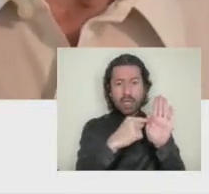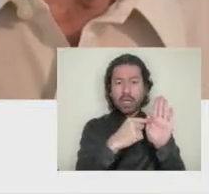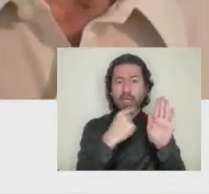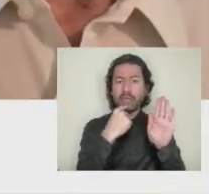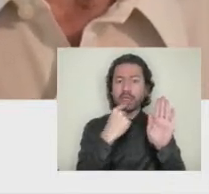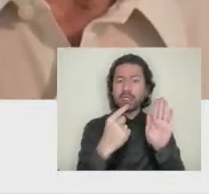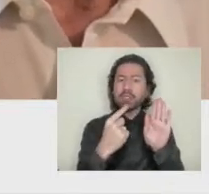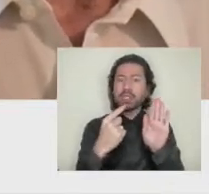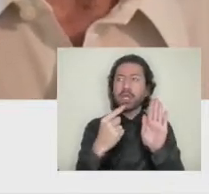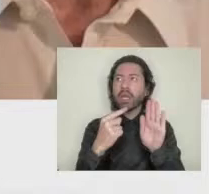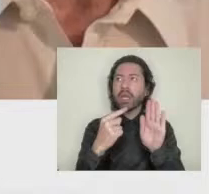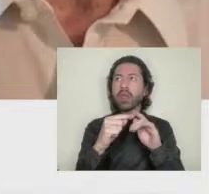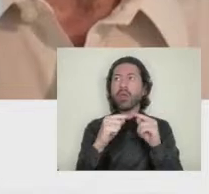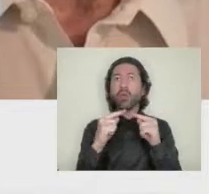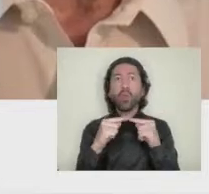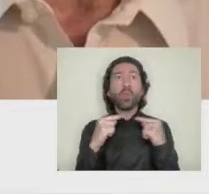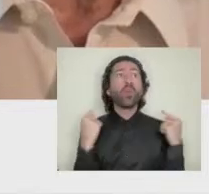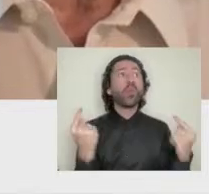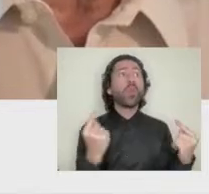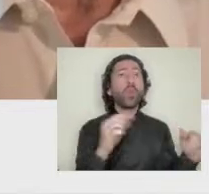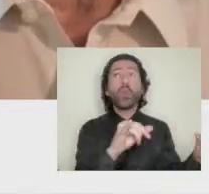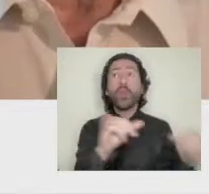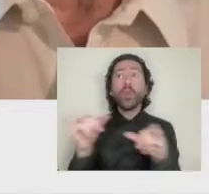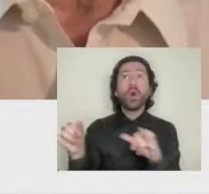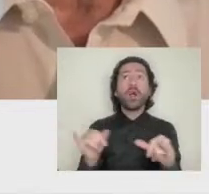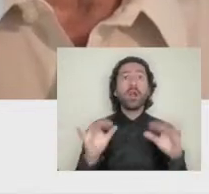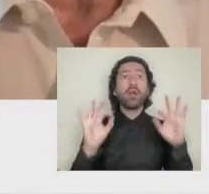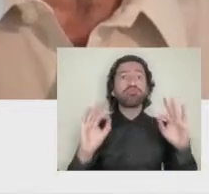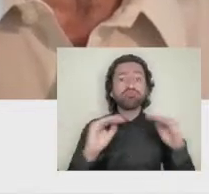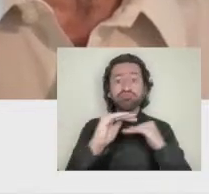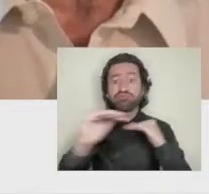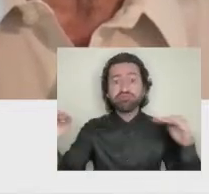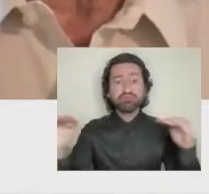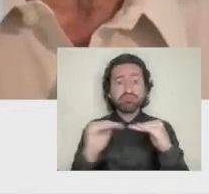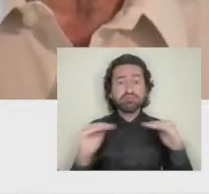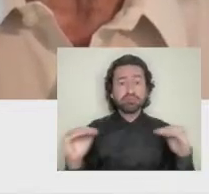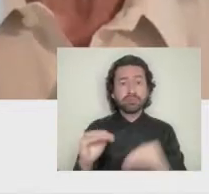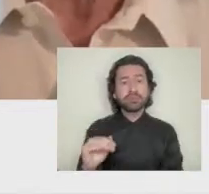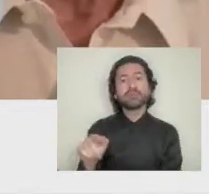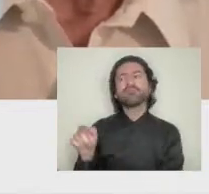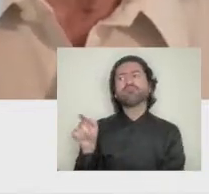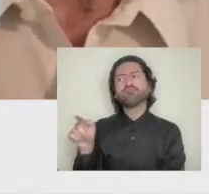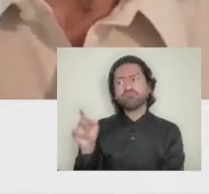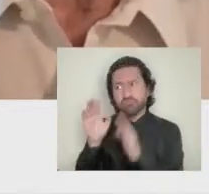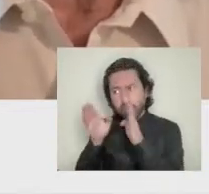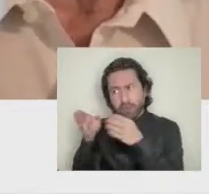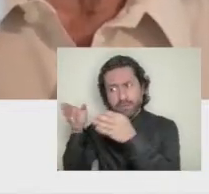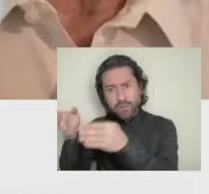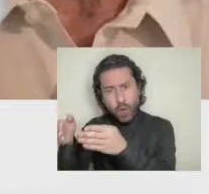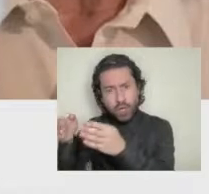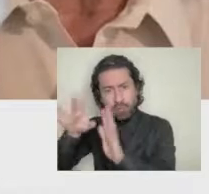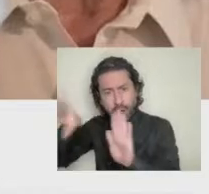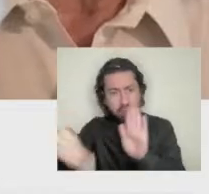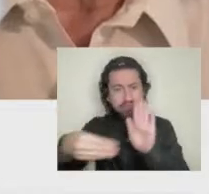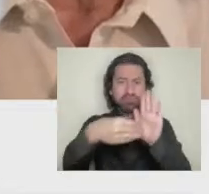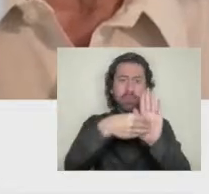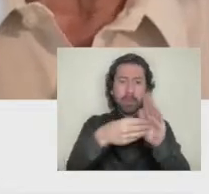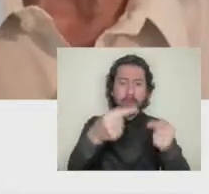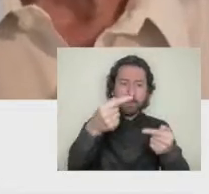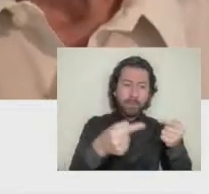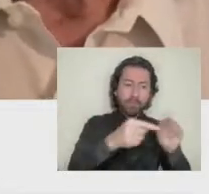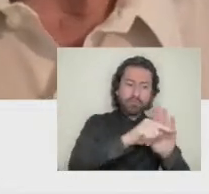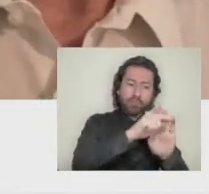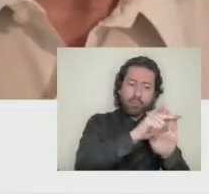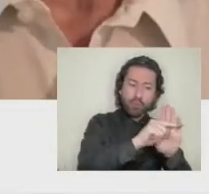A Nordic approach to social policies, you have universalist social policies. A more British approach is you